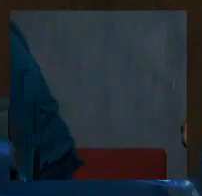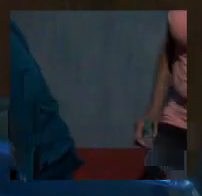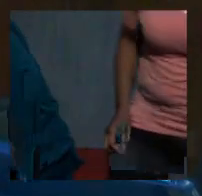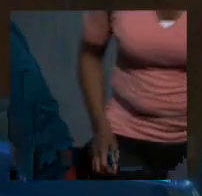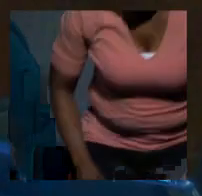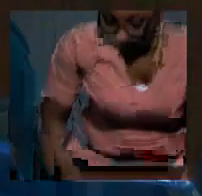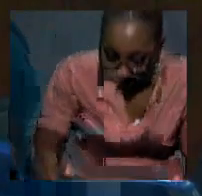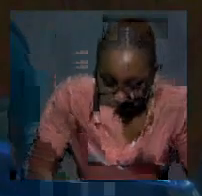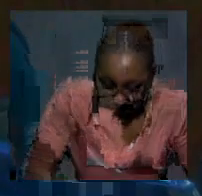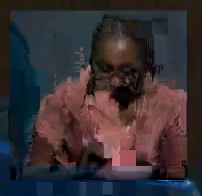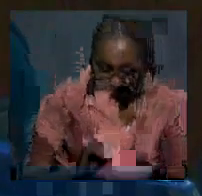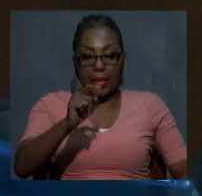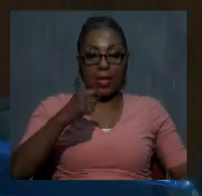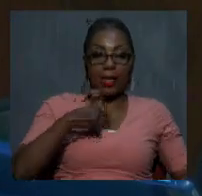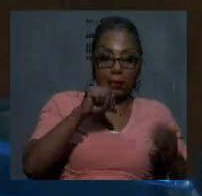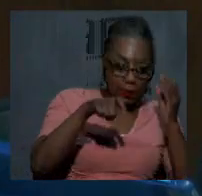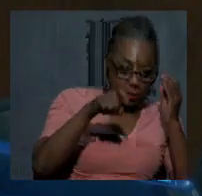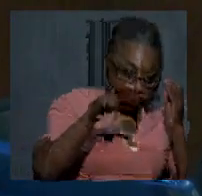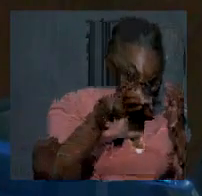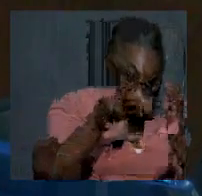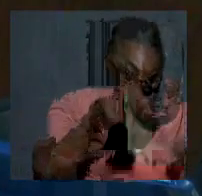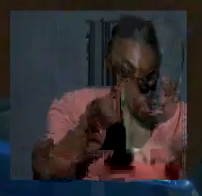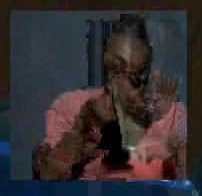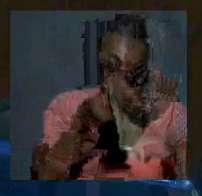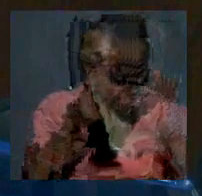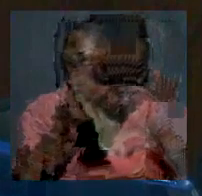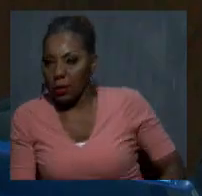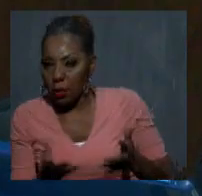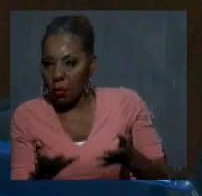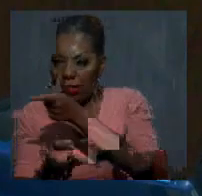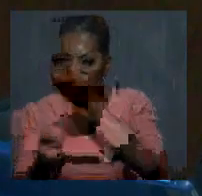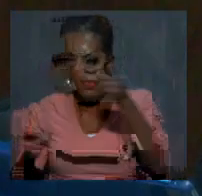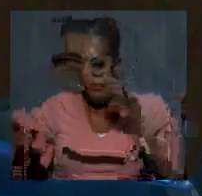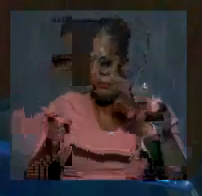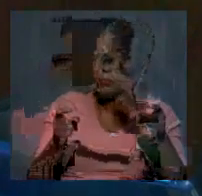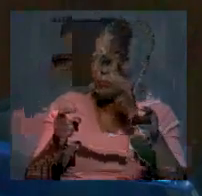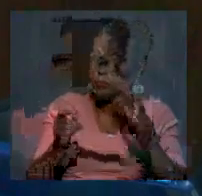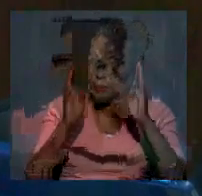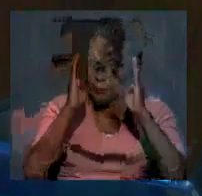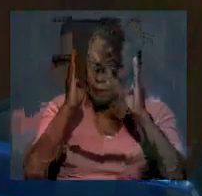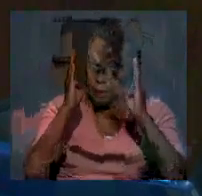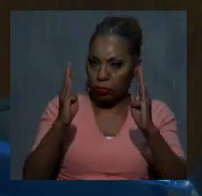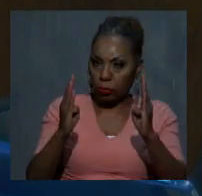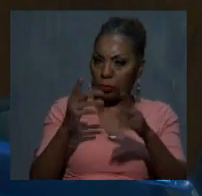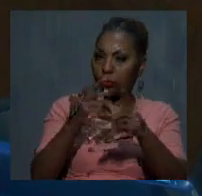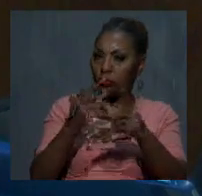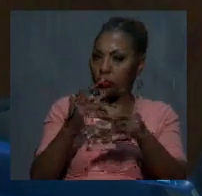I might be a little more closer.